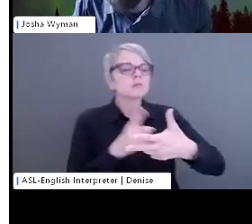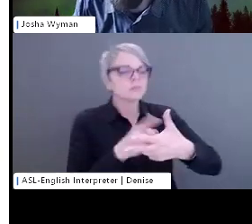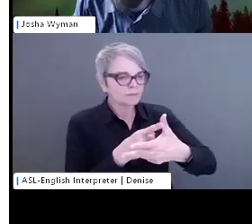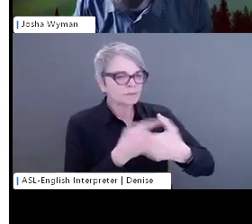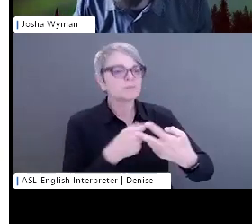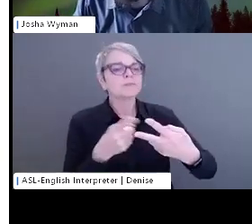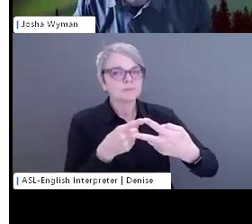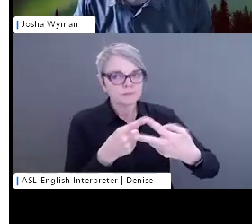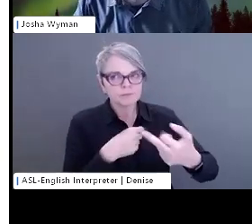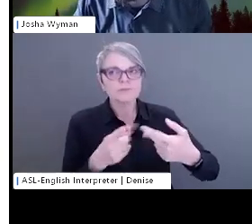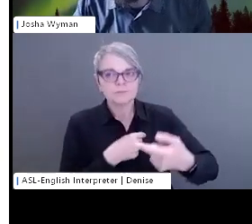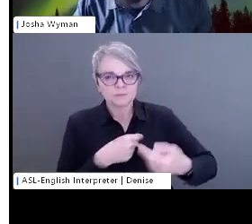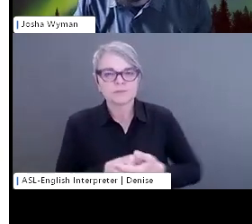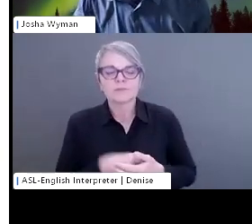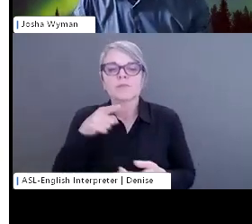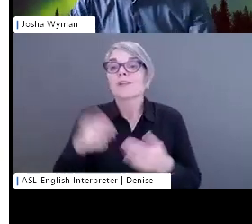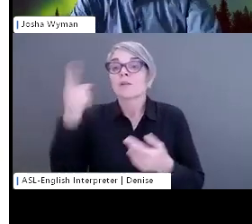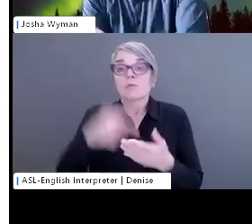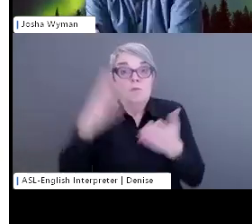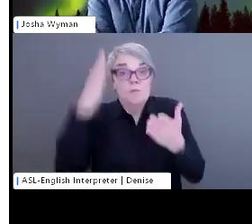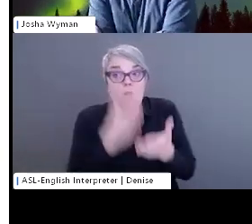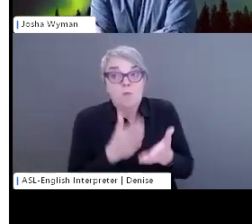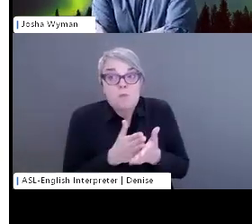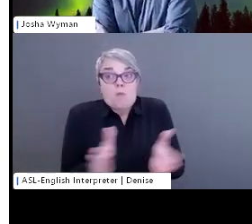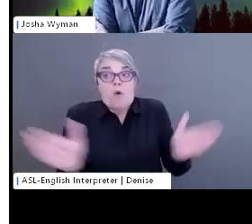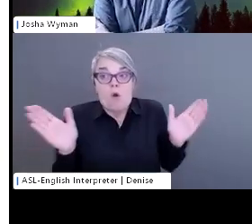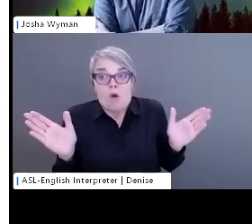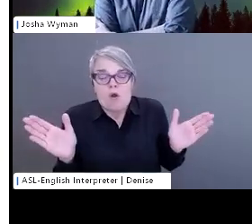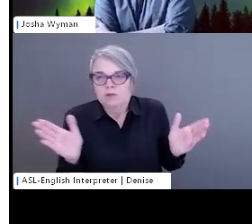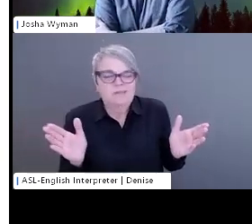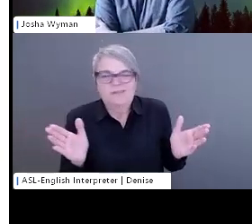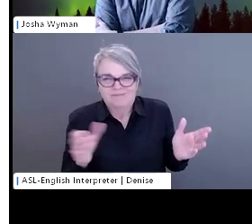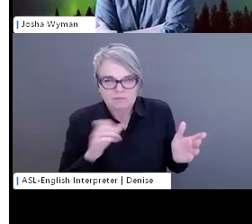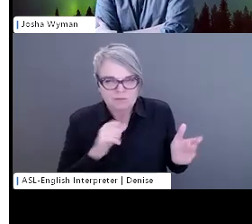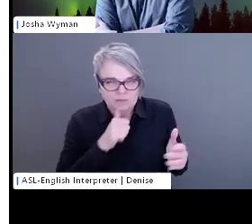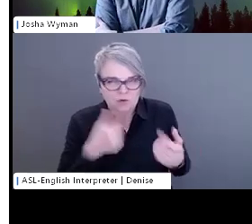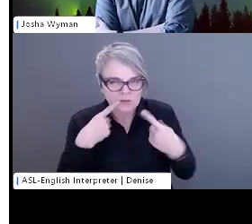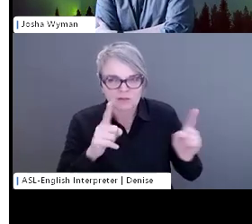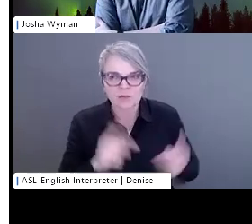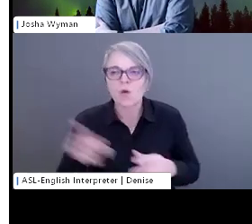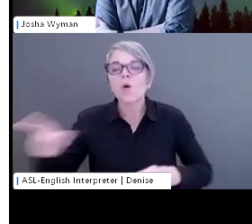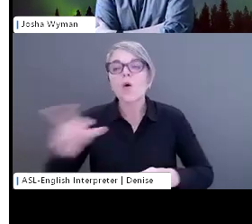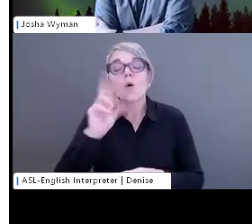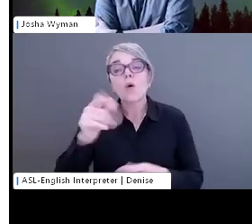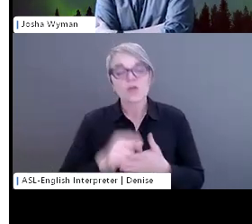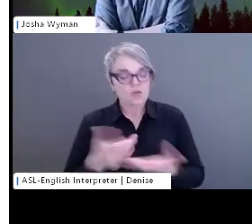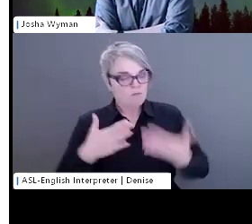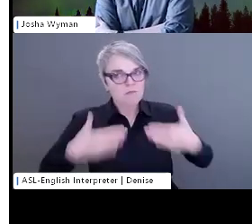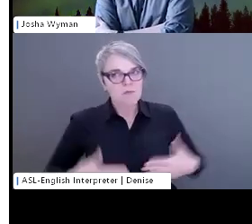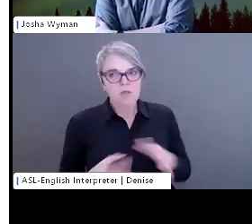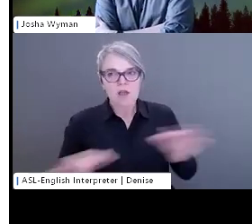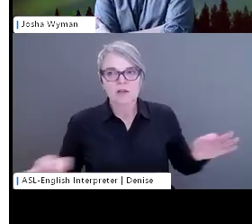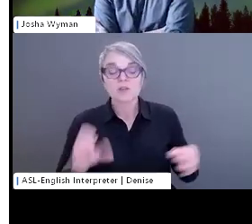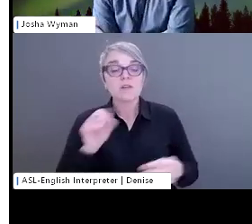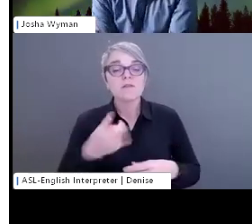having an unsupportive demeanor, such as when you express doubt, even things like if you can see me leaning back like this with arms crossed, looking